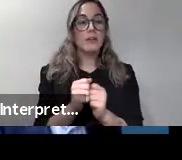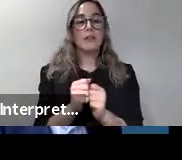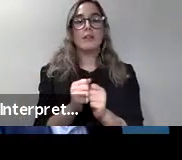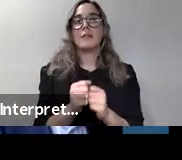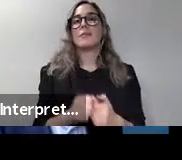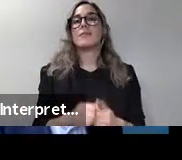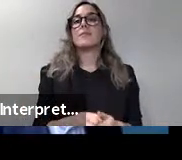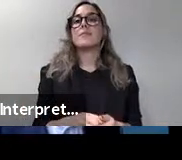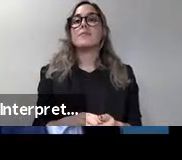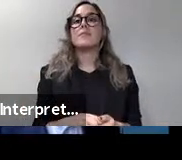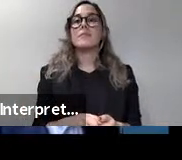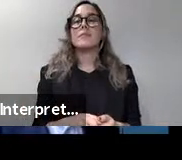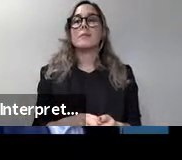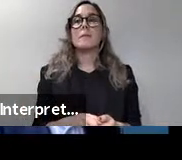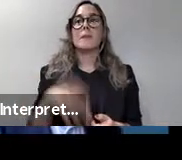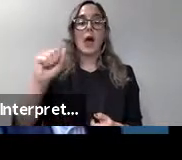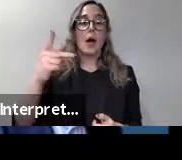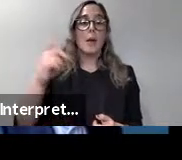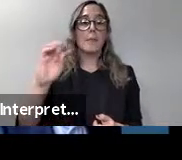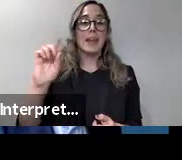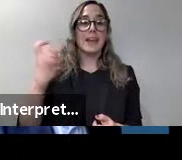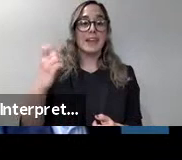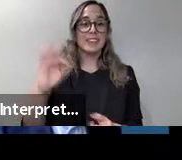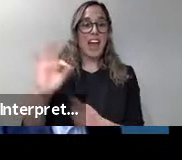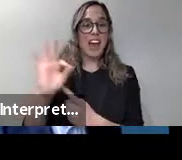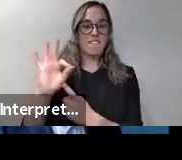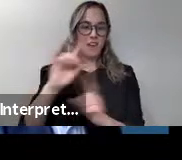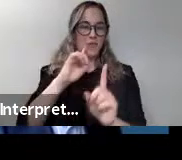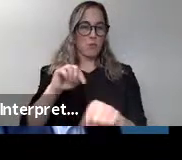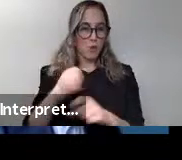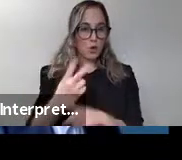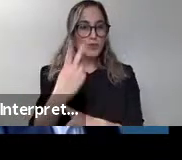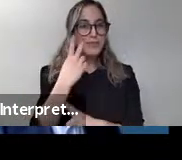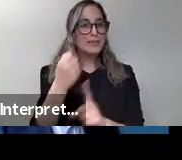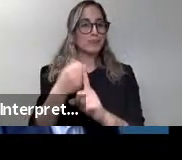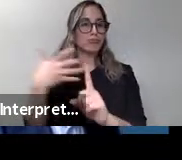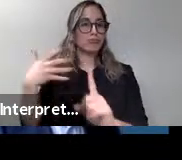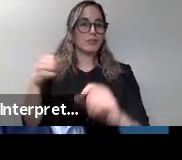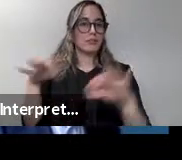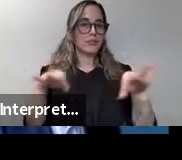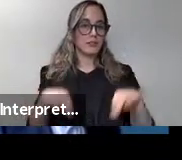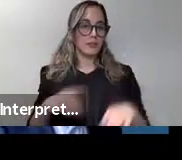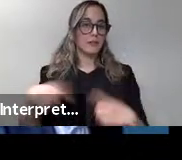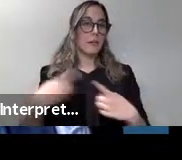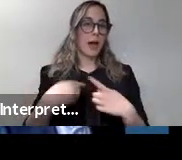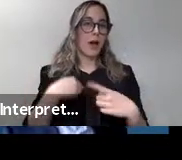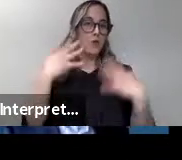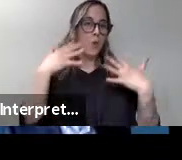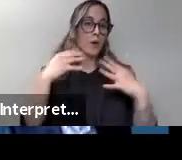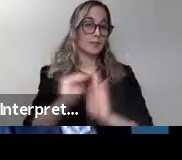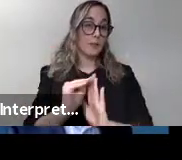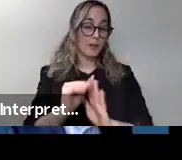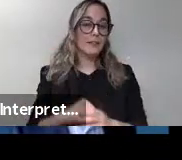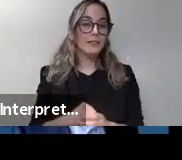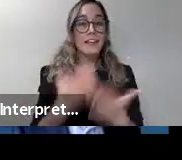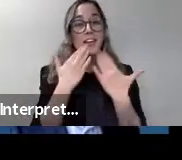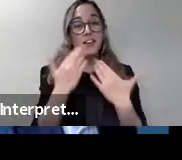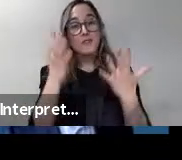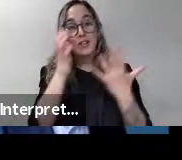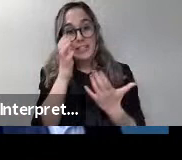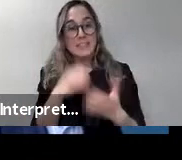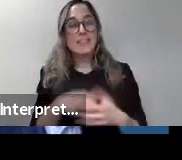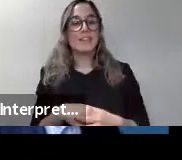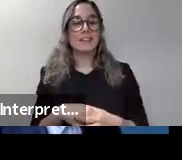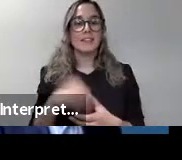modeled. Appendix F of the report provides amplifying detail about the noise modeling. Thanks for listening.